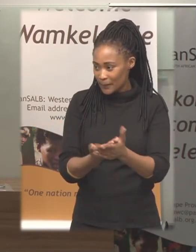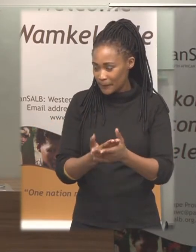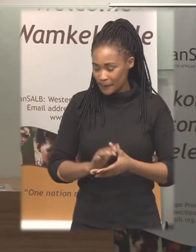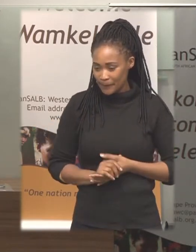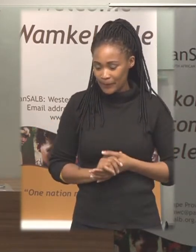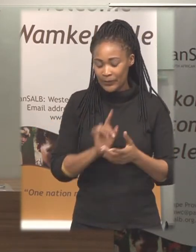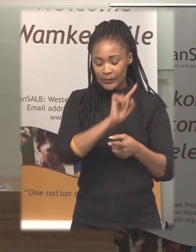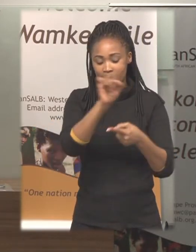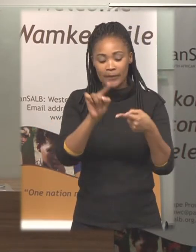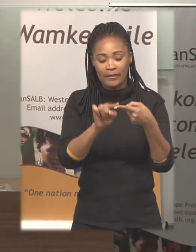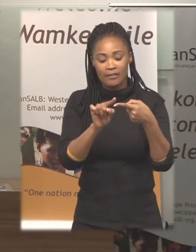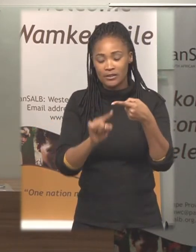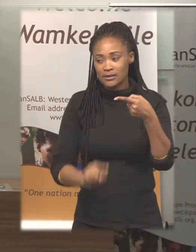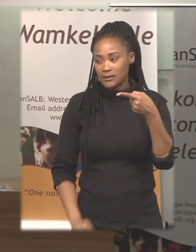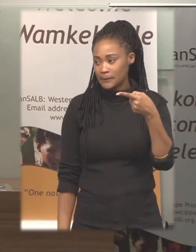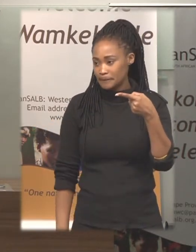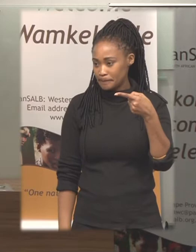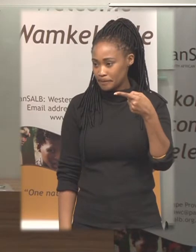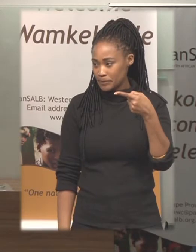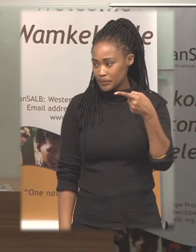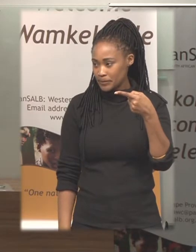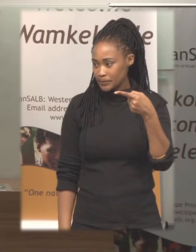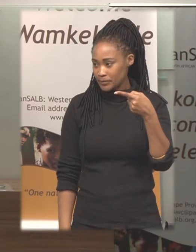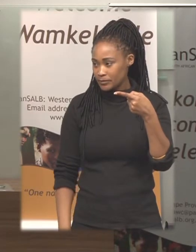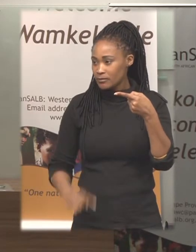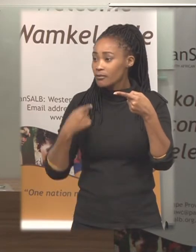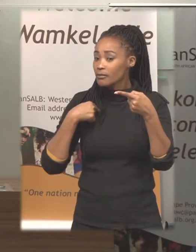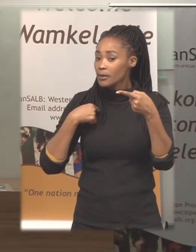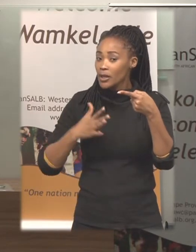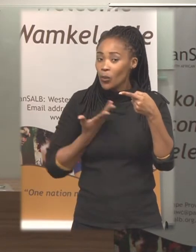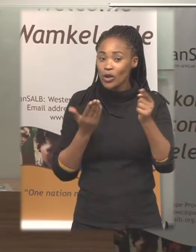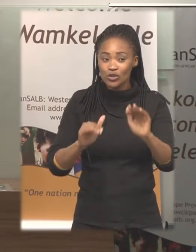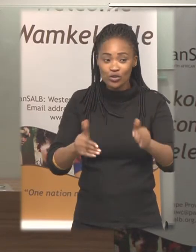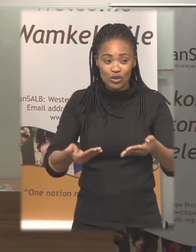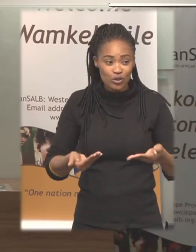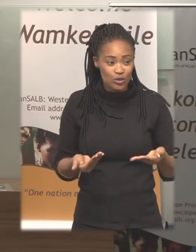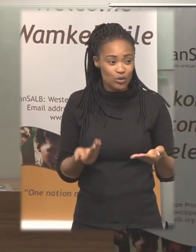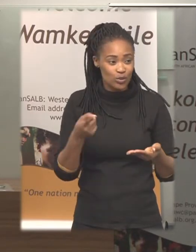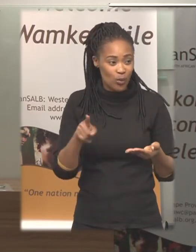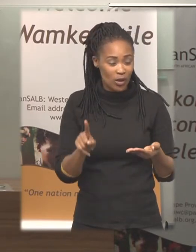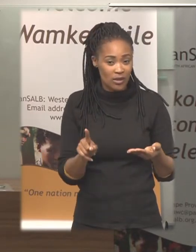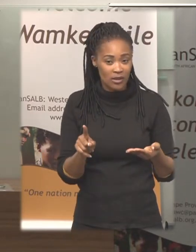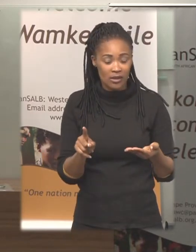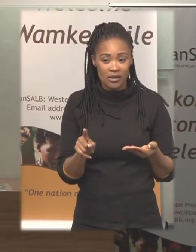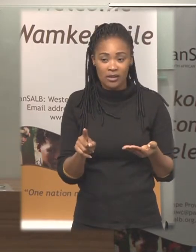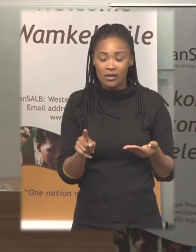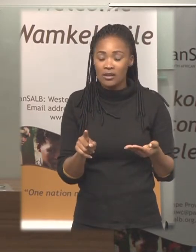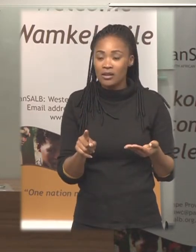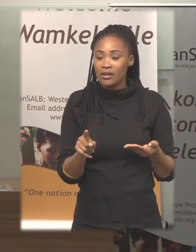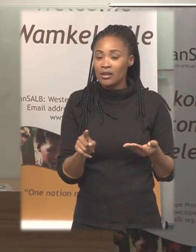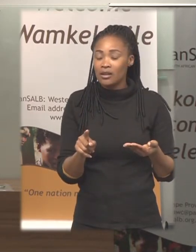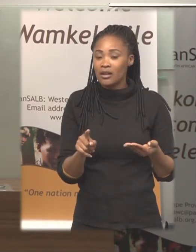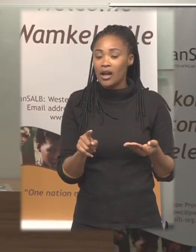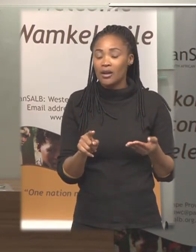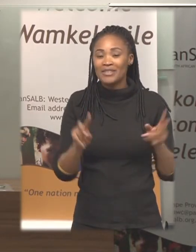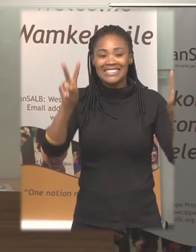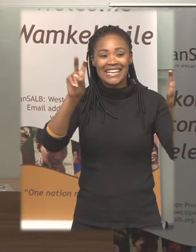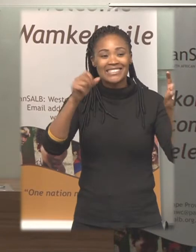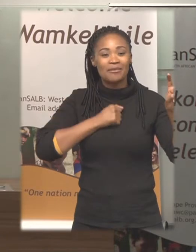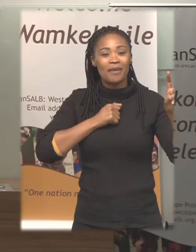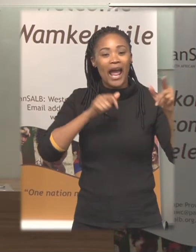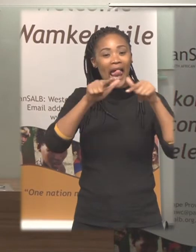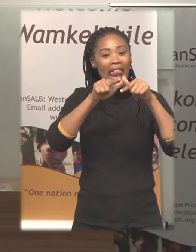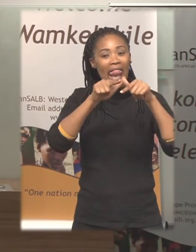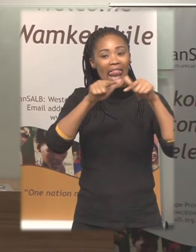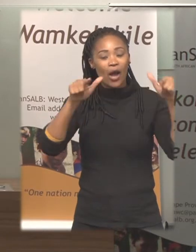The first term that I want to introduce here is the one that I've got in my title,